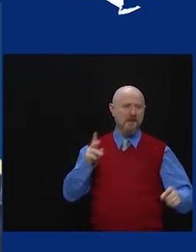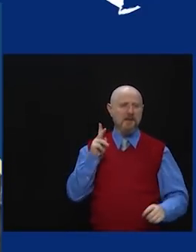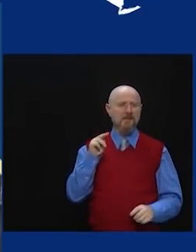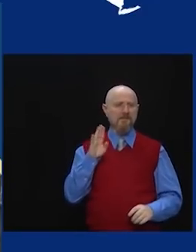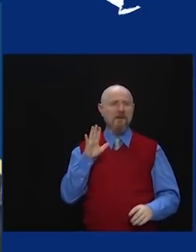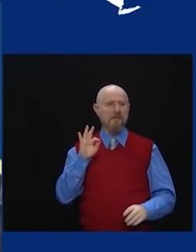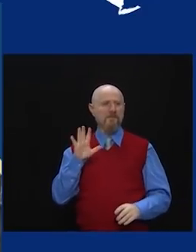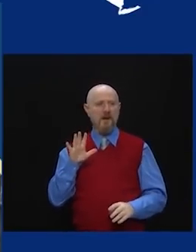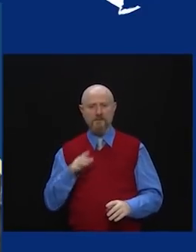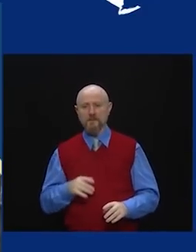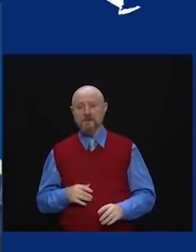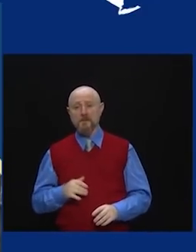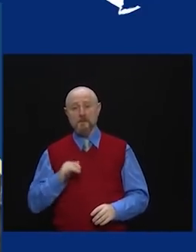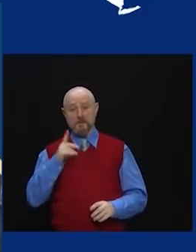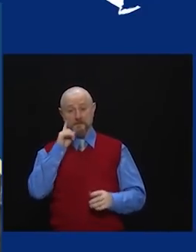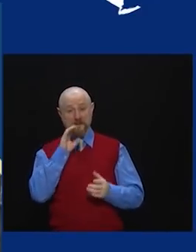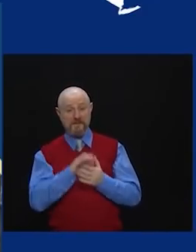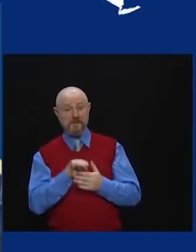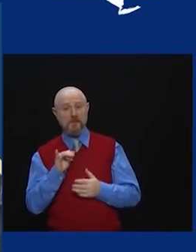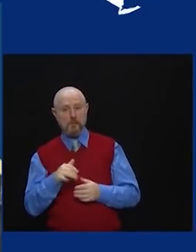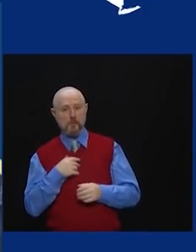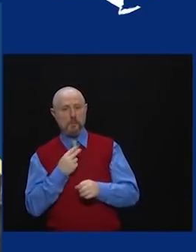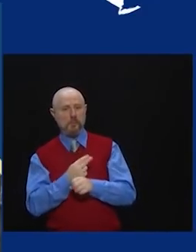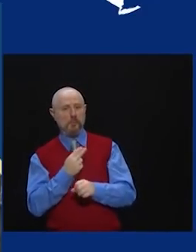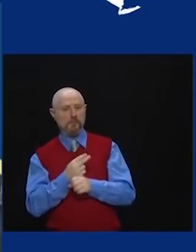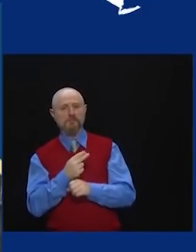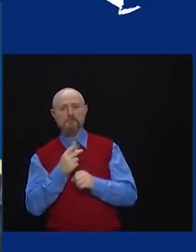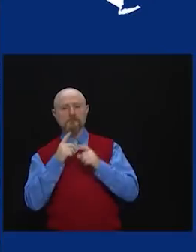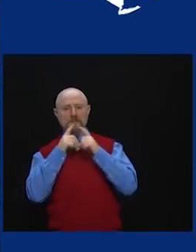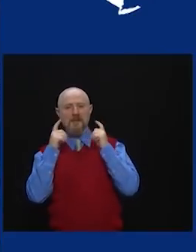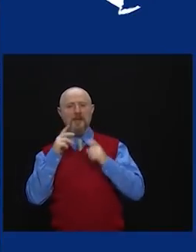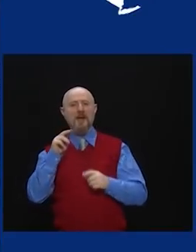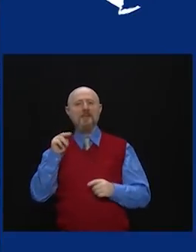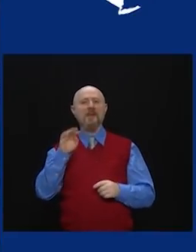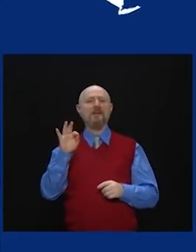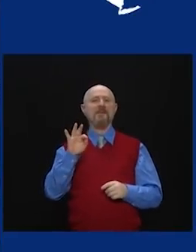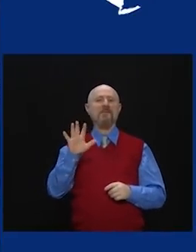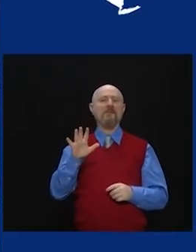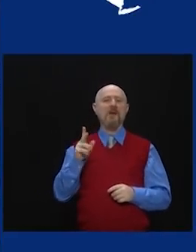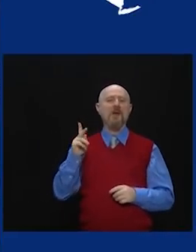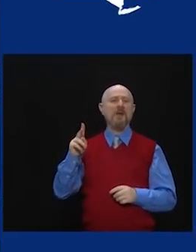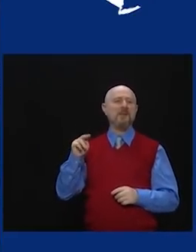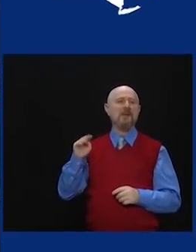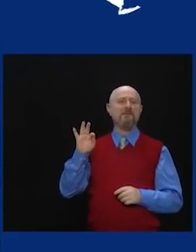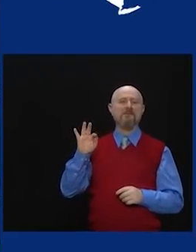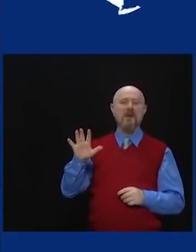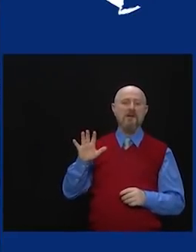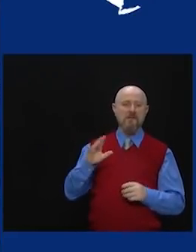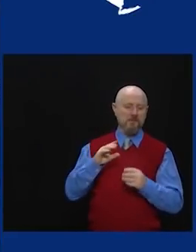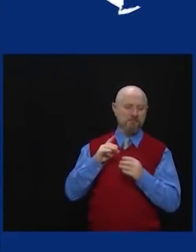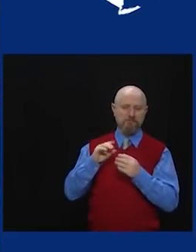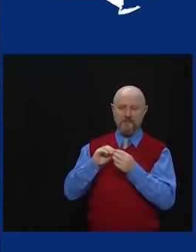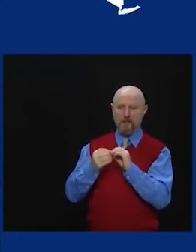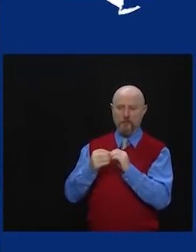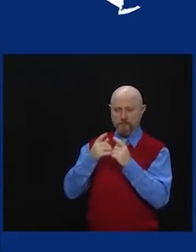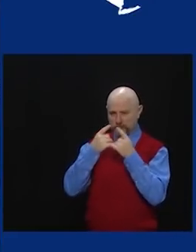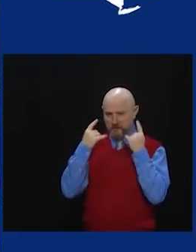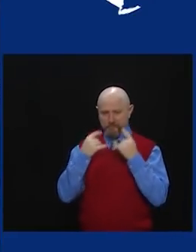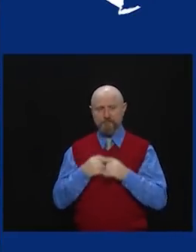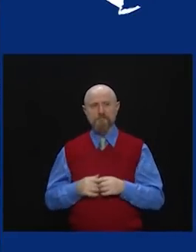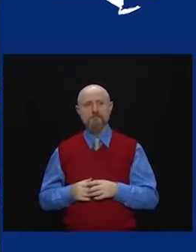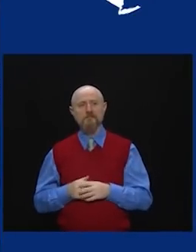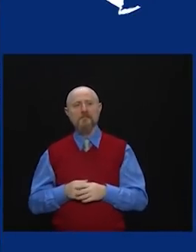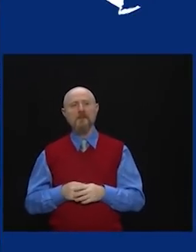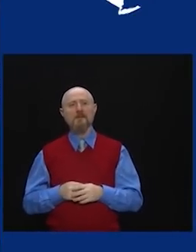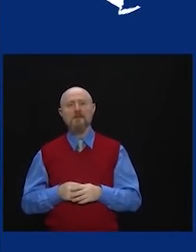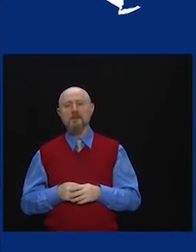K95 or KN95, okay? Have this. Now, this looks really nice, but then you're going to say, well, I had a really nice cloth one